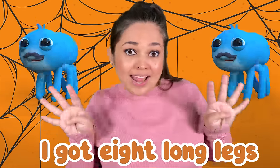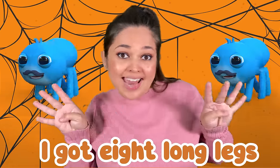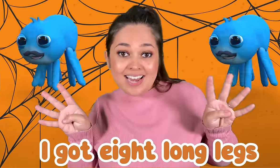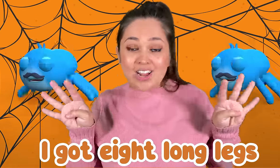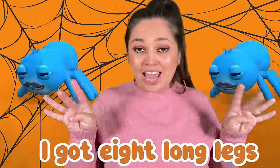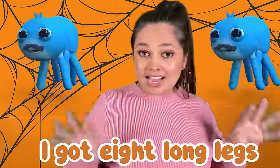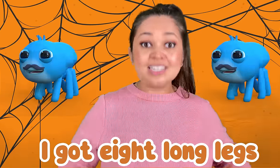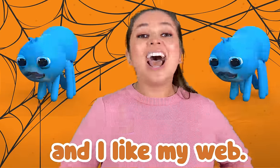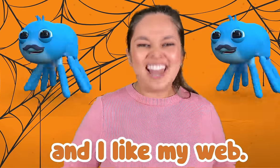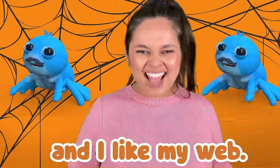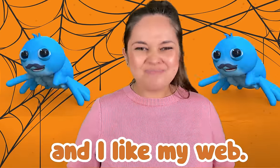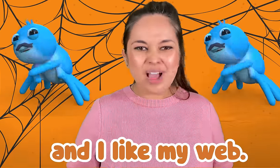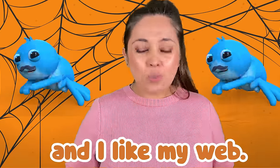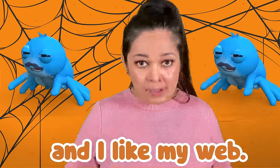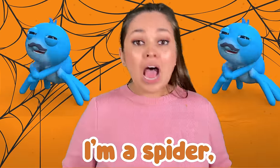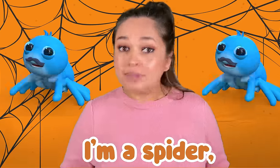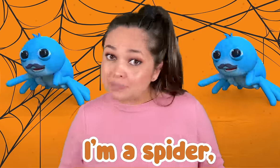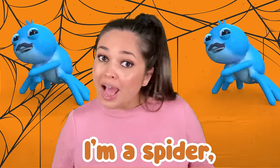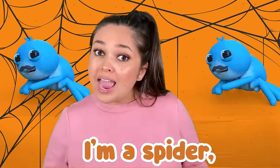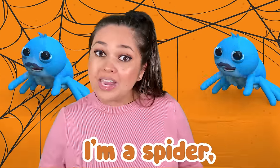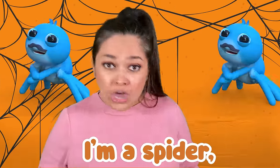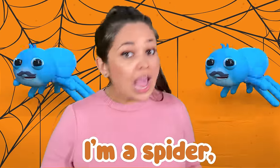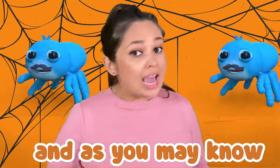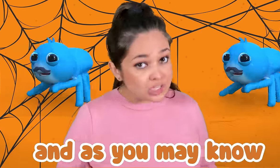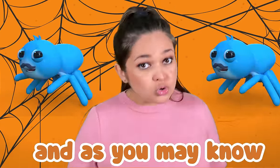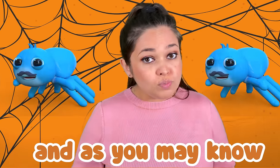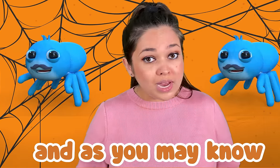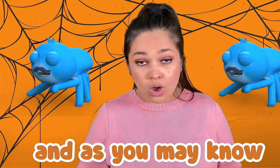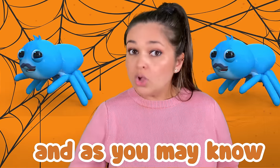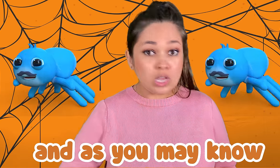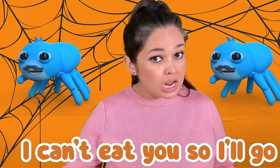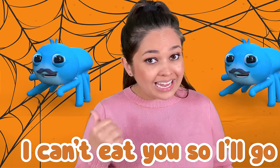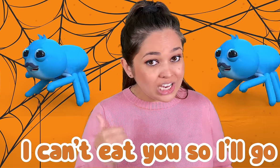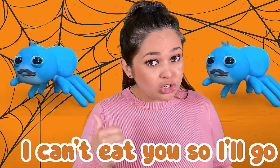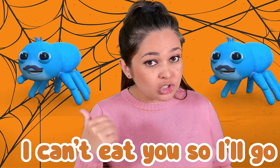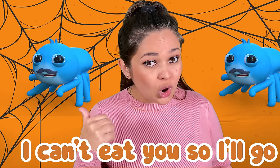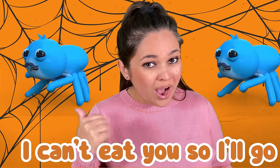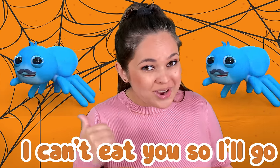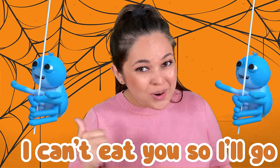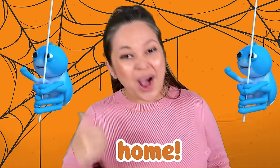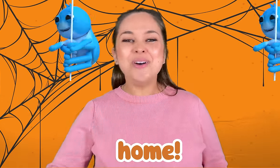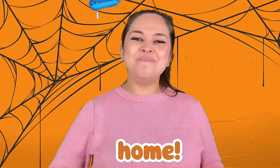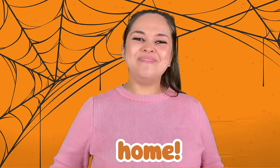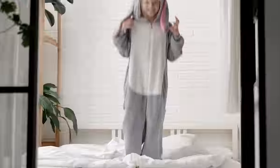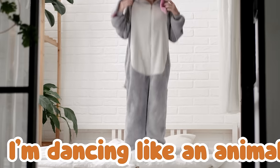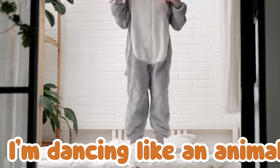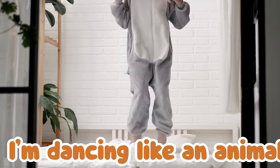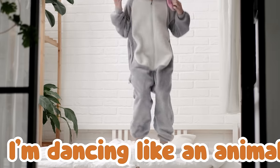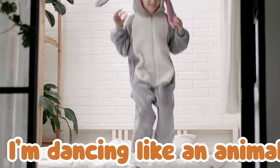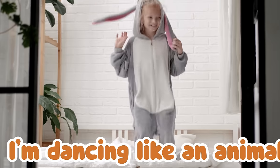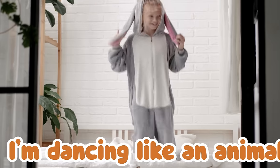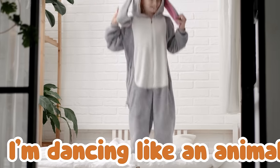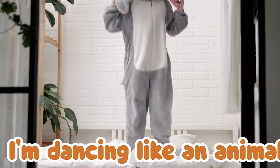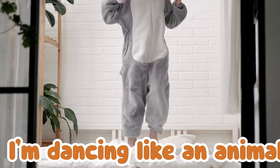I got eight long legs and I like my web. I'm a spider, and as you may know, I can't eat you, so I'll go home.